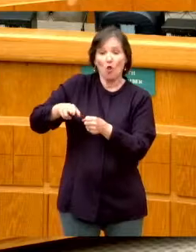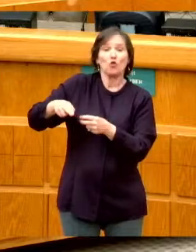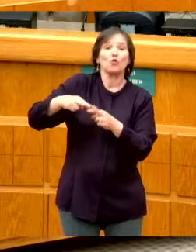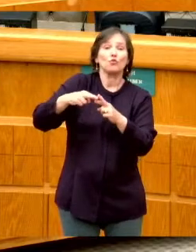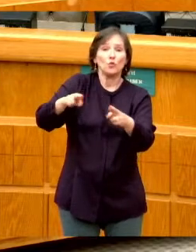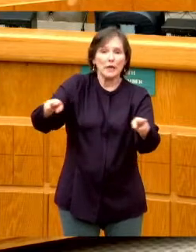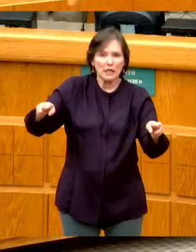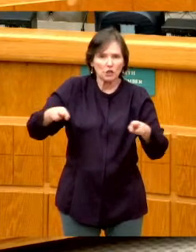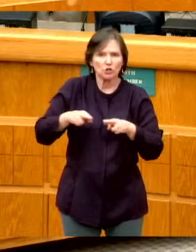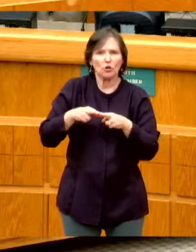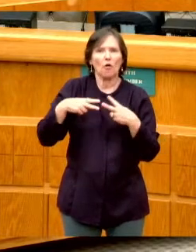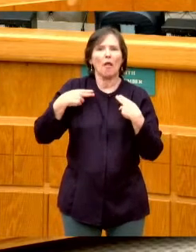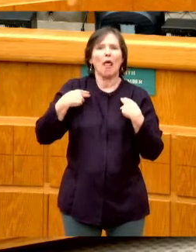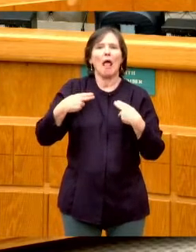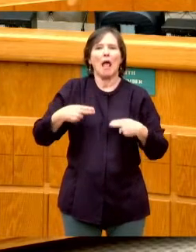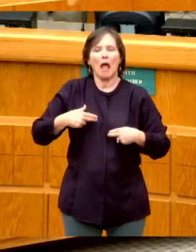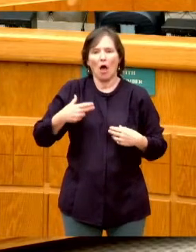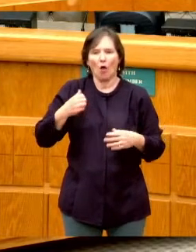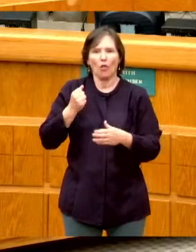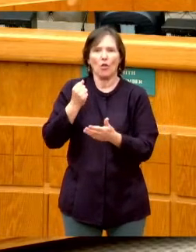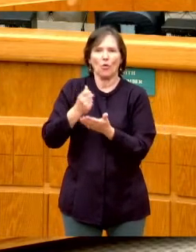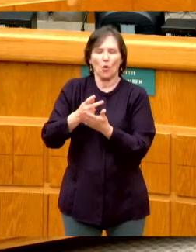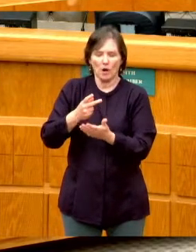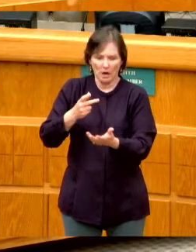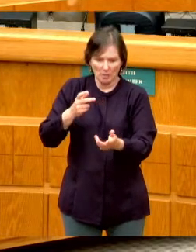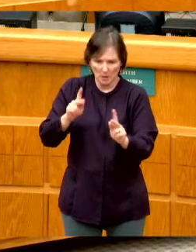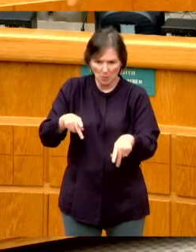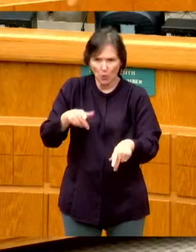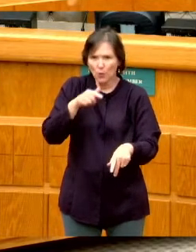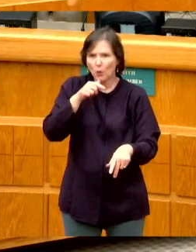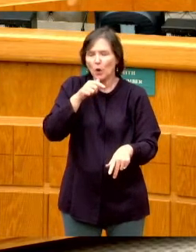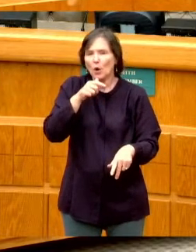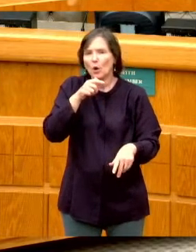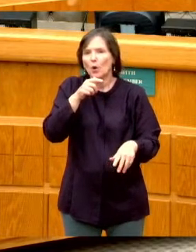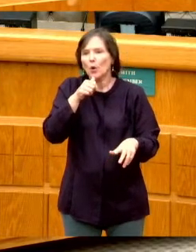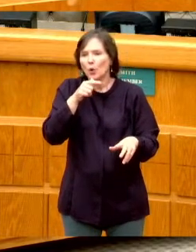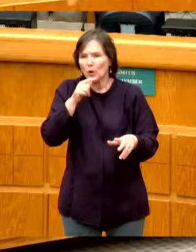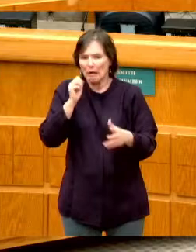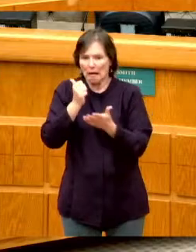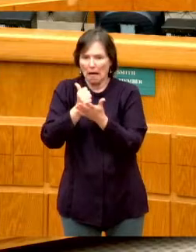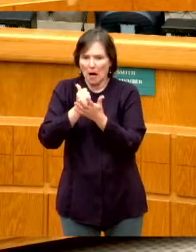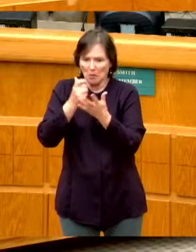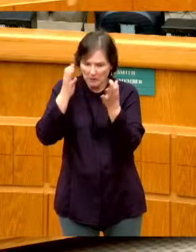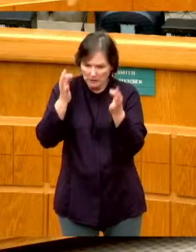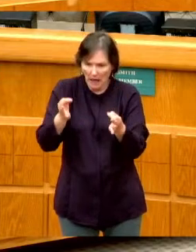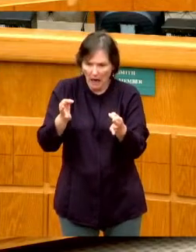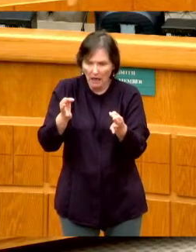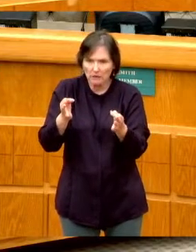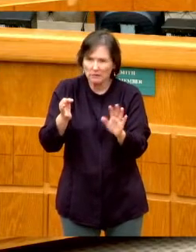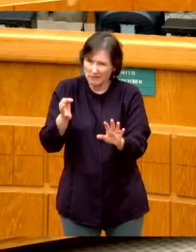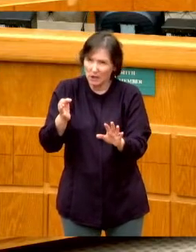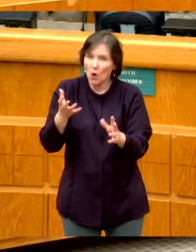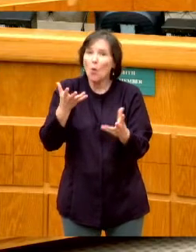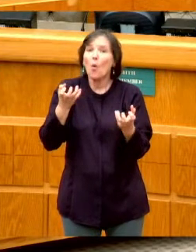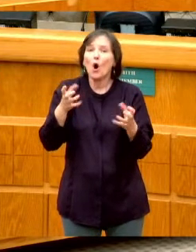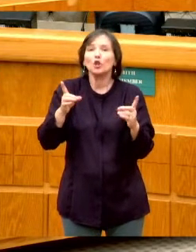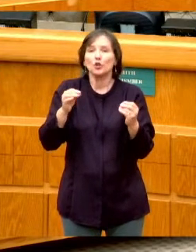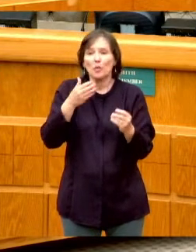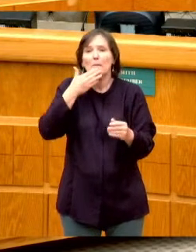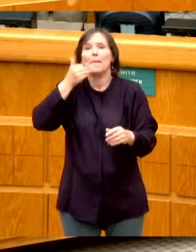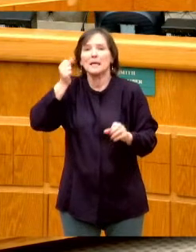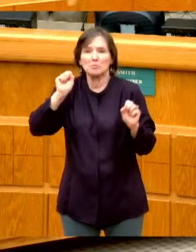really want to make sure that you're doing the best job that you can. And because the Port Aransas has zero, they don't have